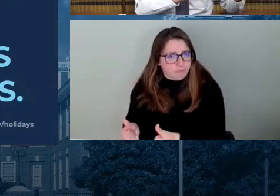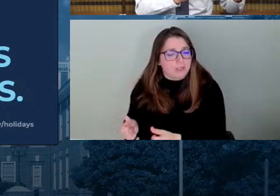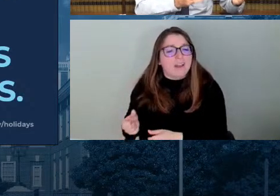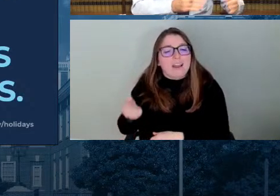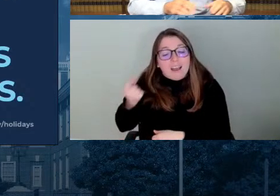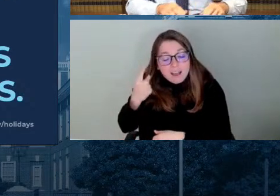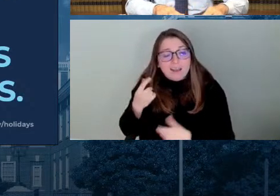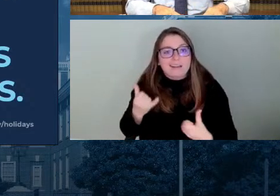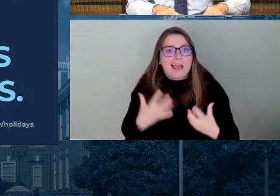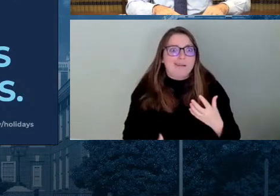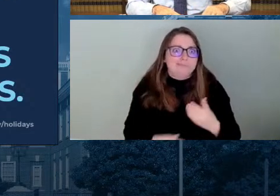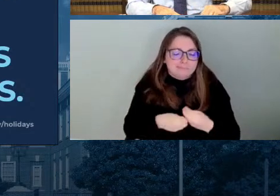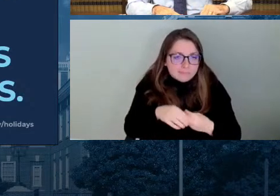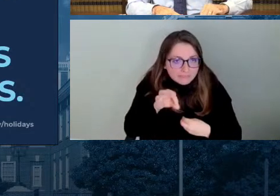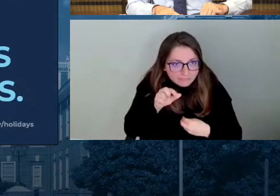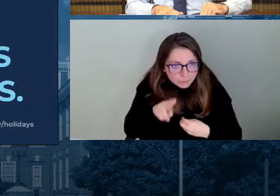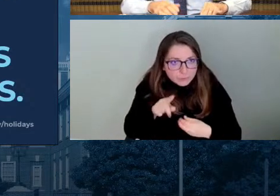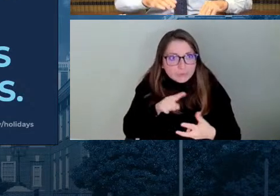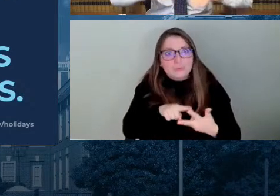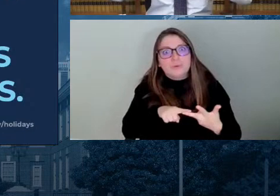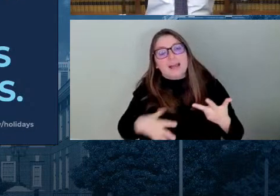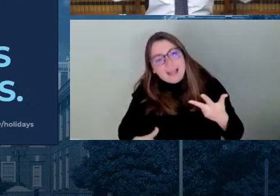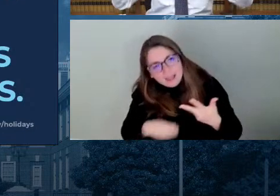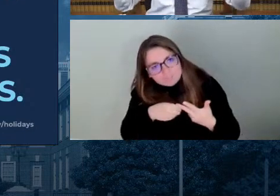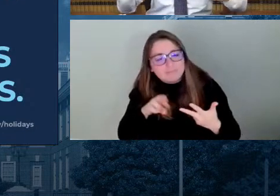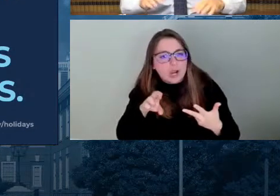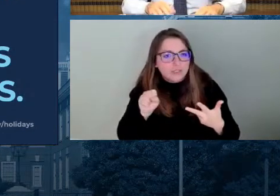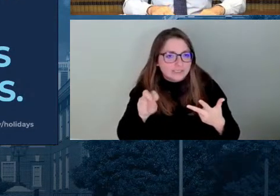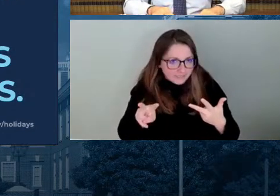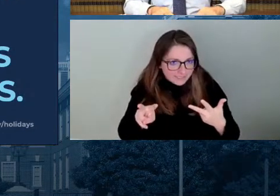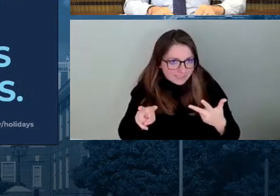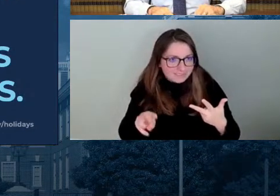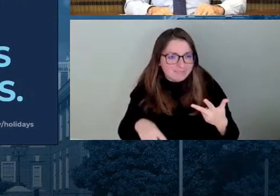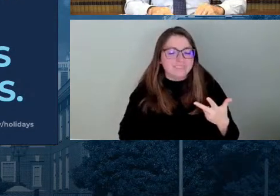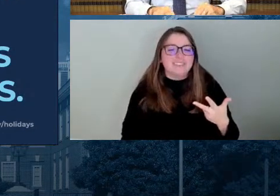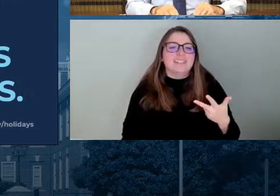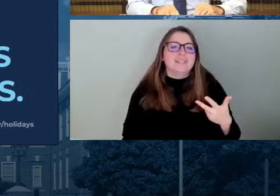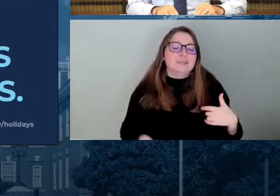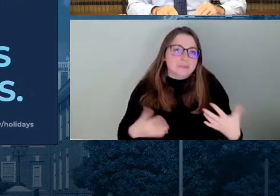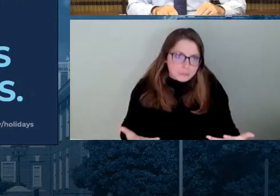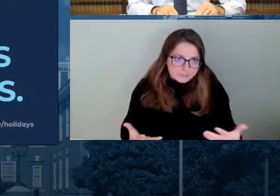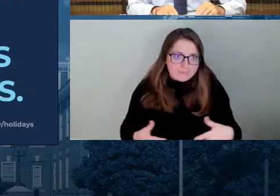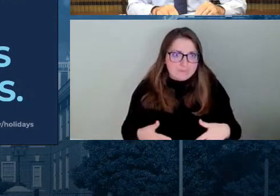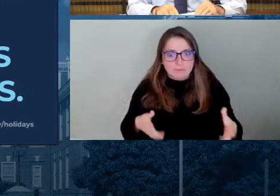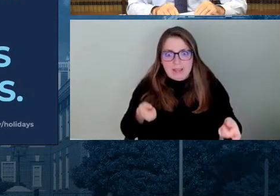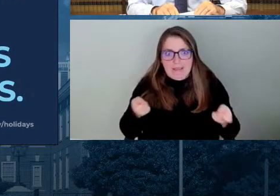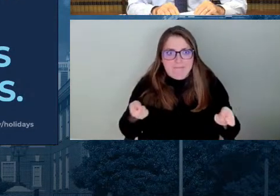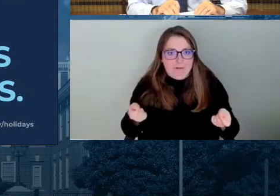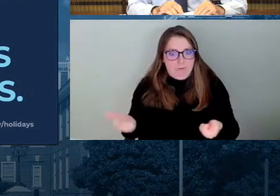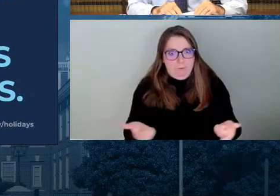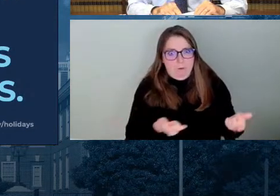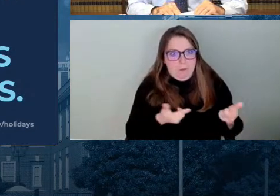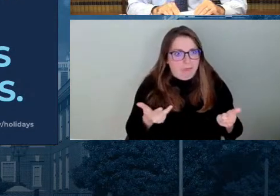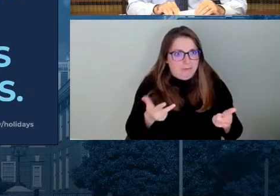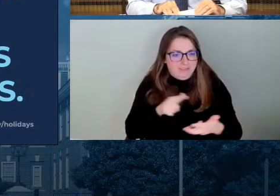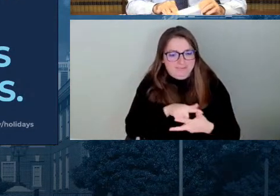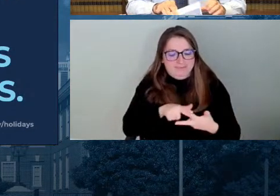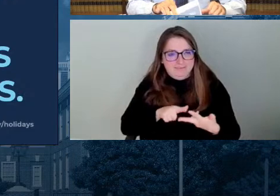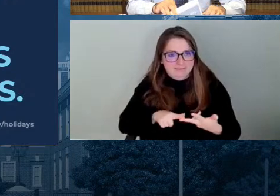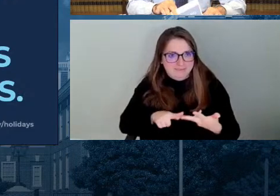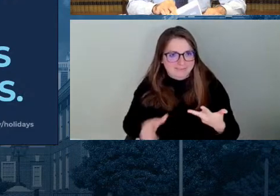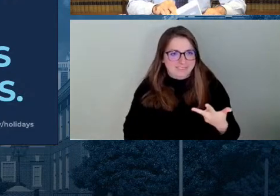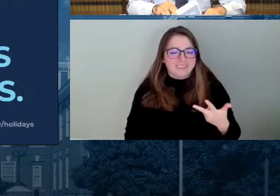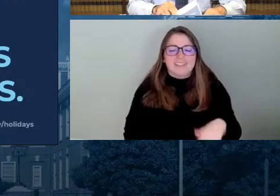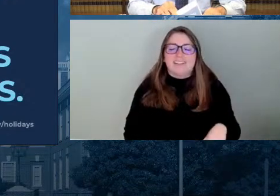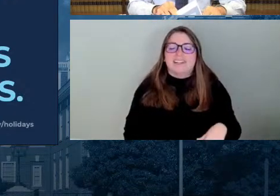RSV to think about at the same time. So just thinking more globally about our healthcare delivery system, particularly the